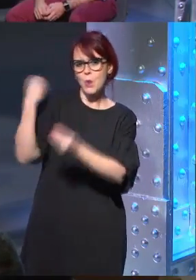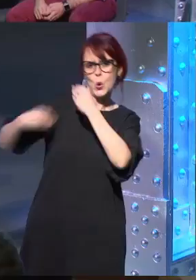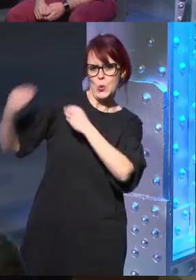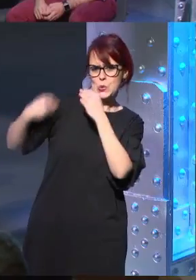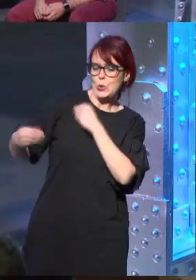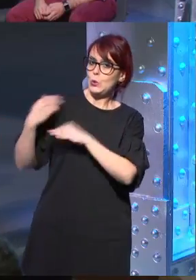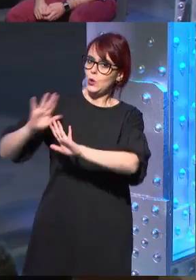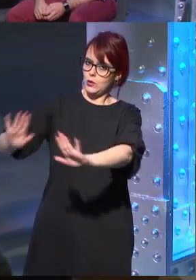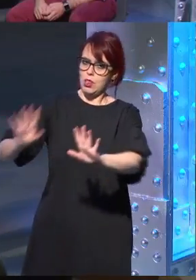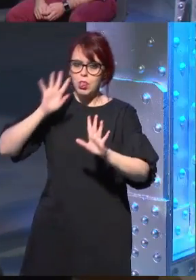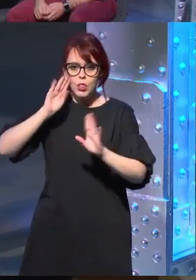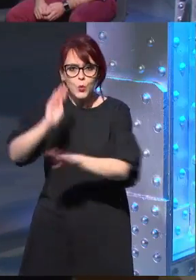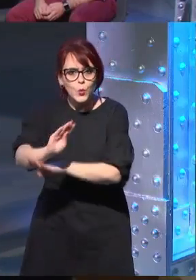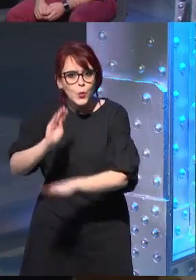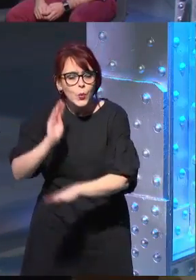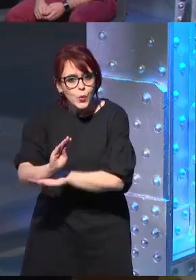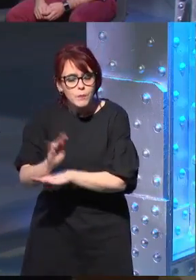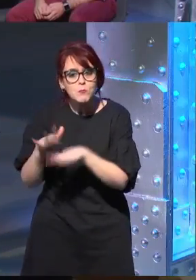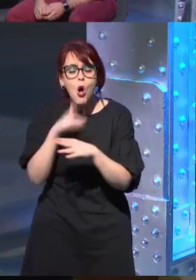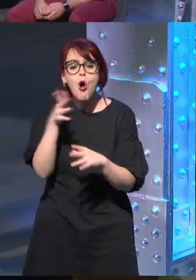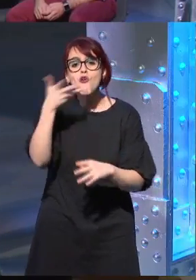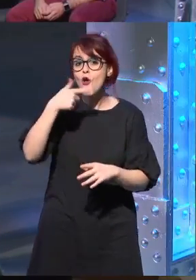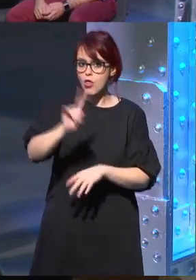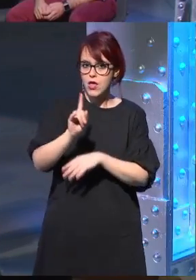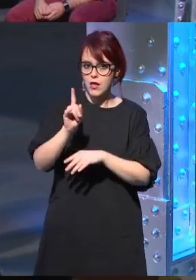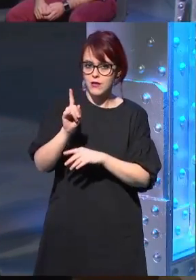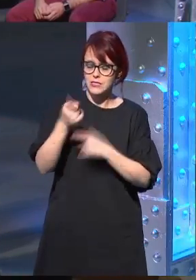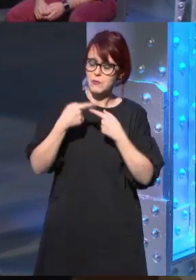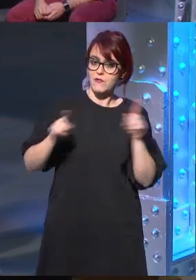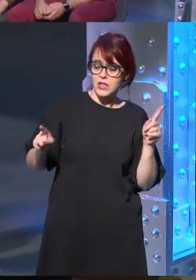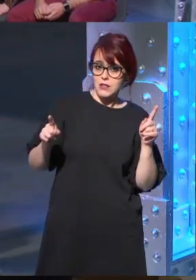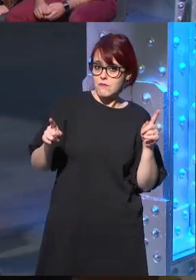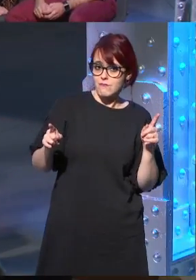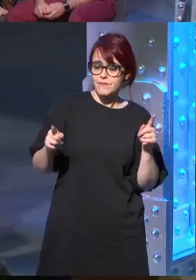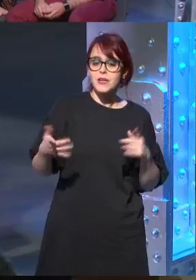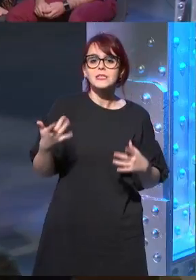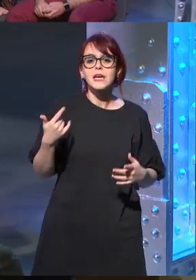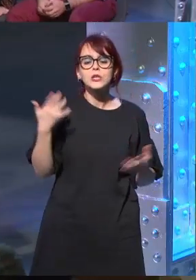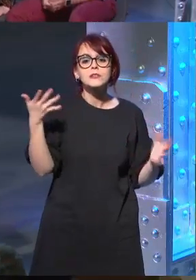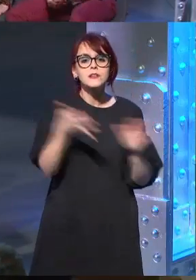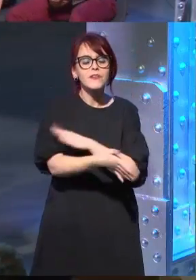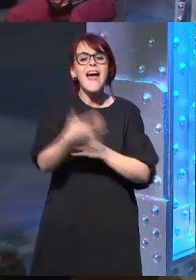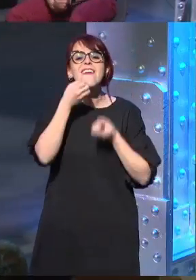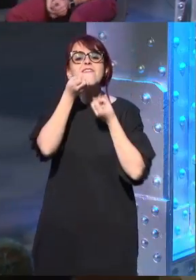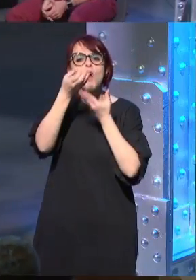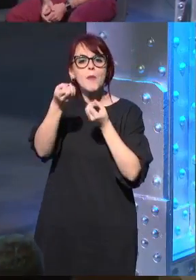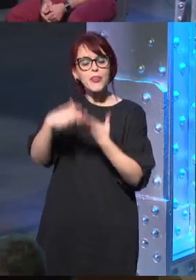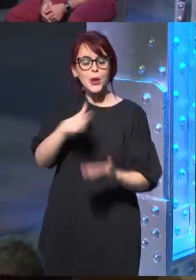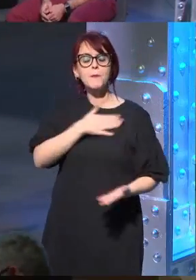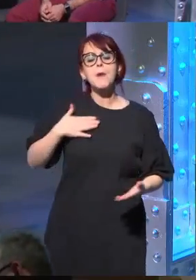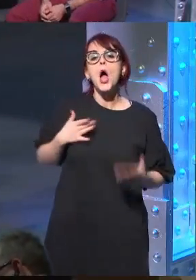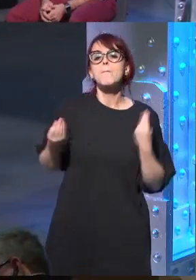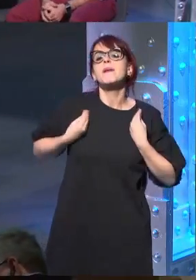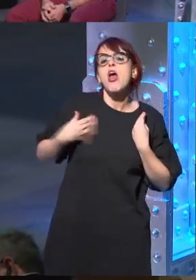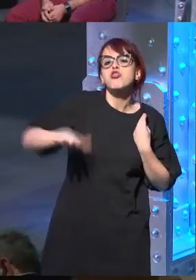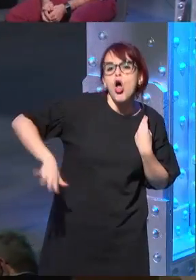digital world, we would ask them to not speak with people of whom you don't know anything about.